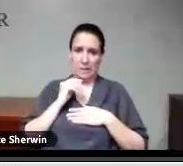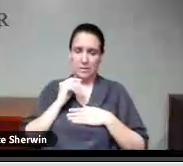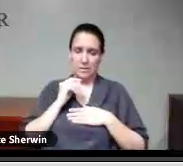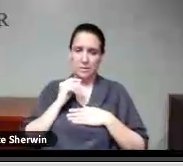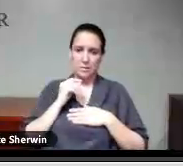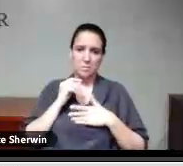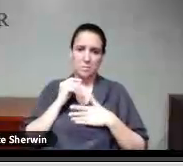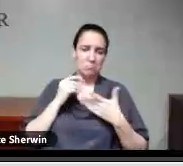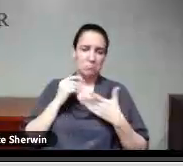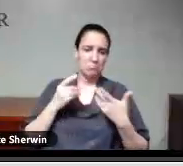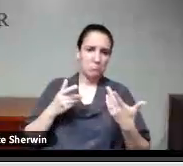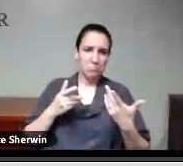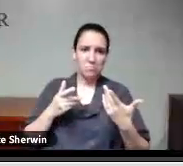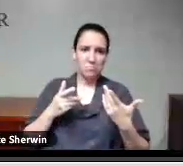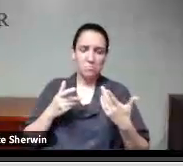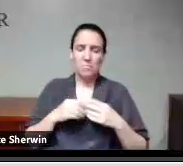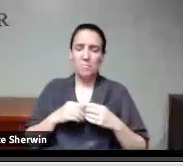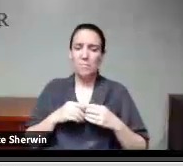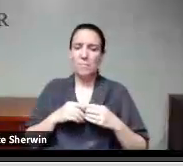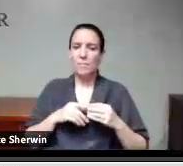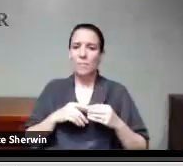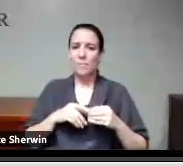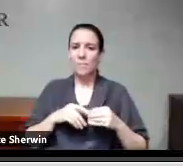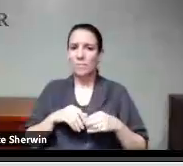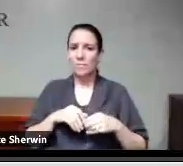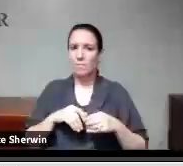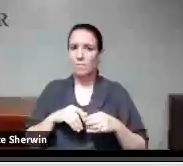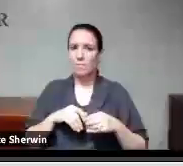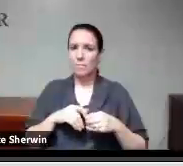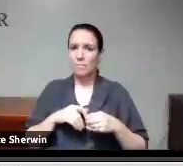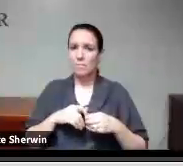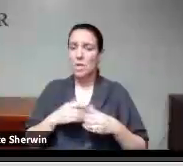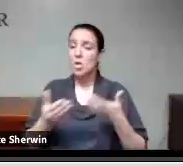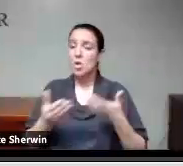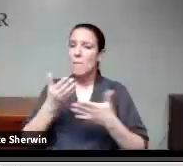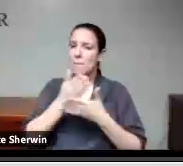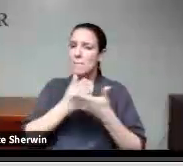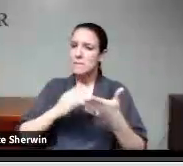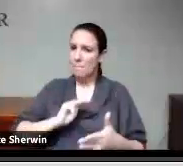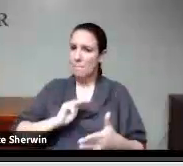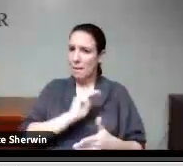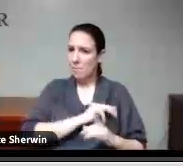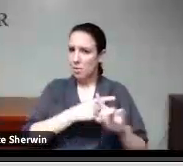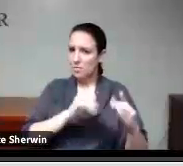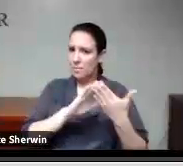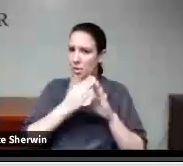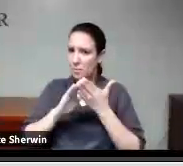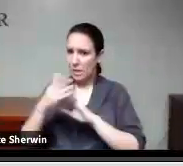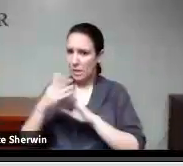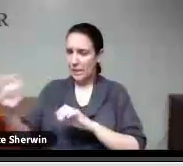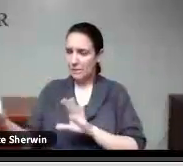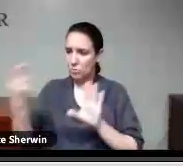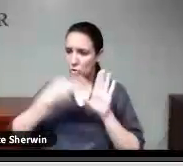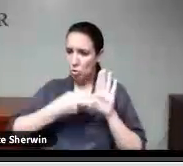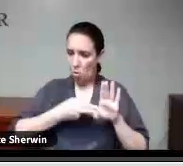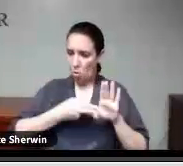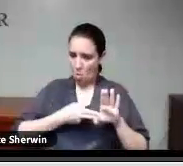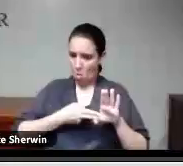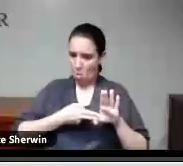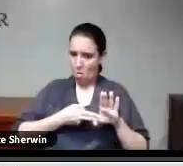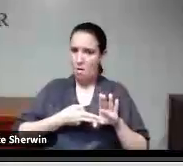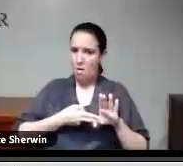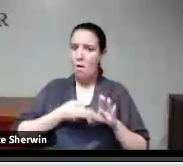in a facilitating role with members of the community or representatives of different groups within the community as a way to